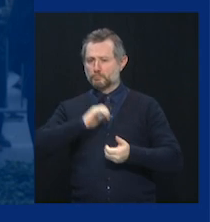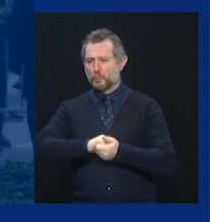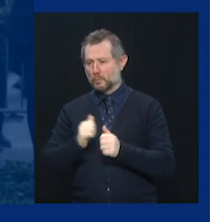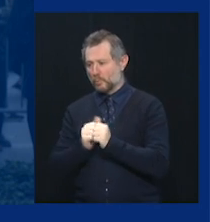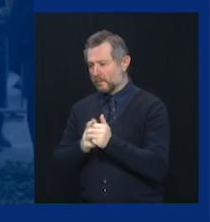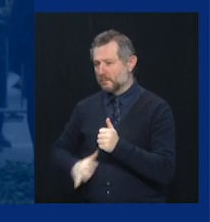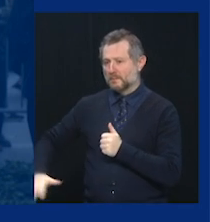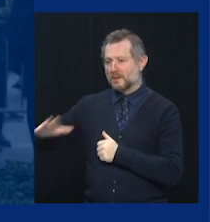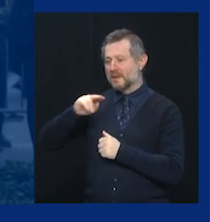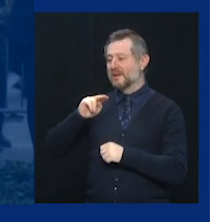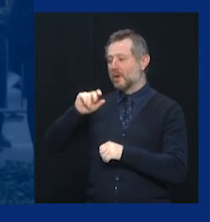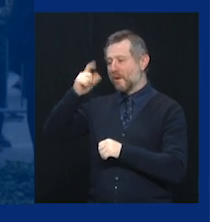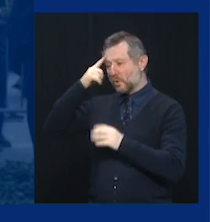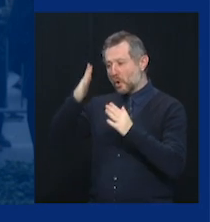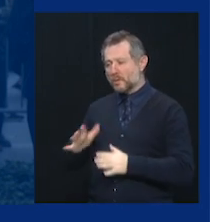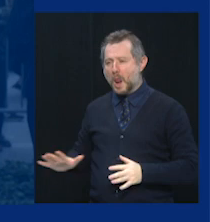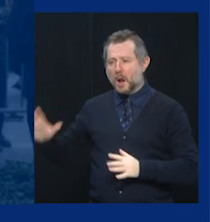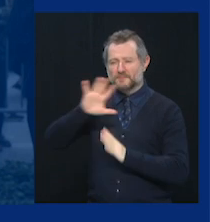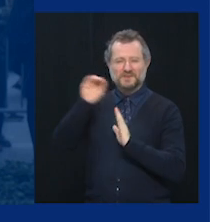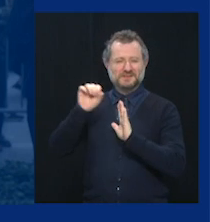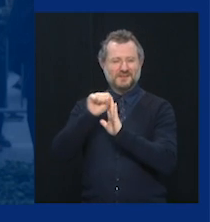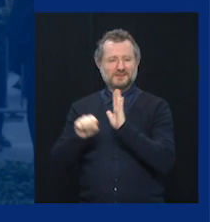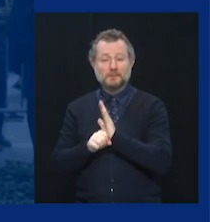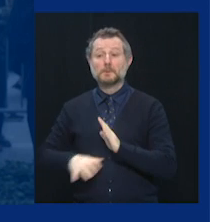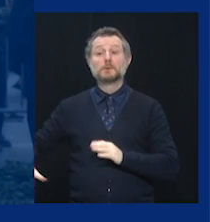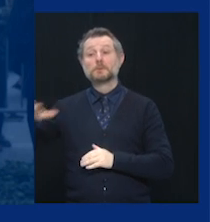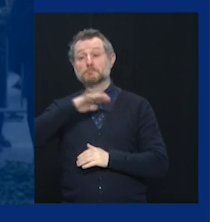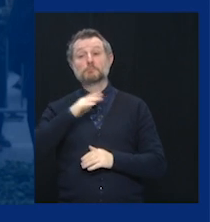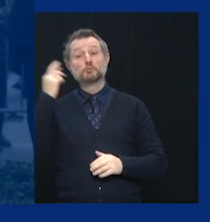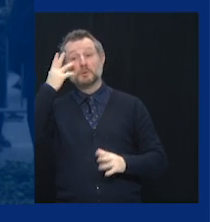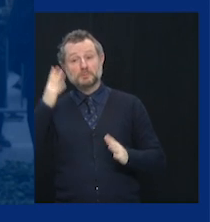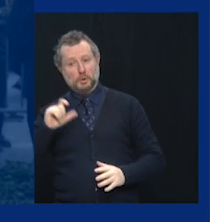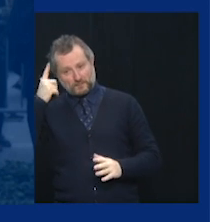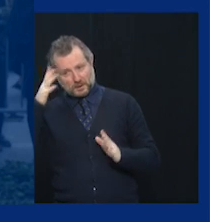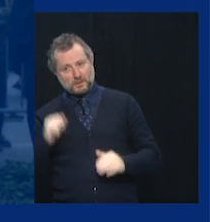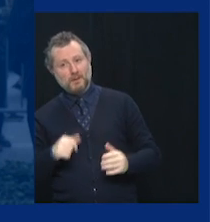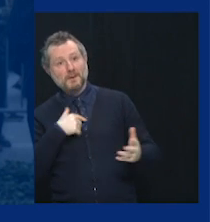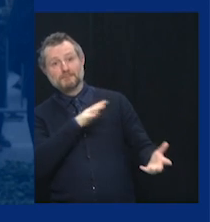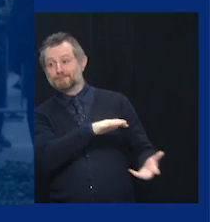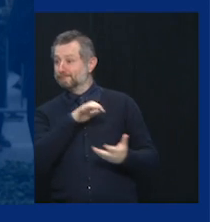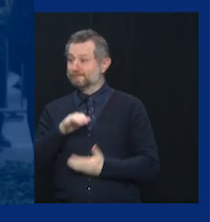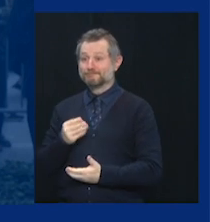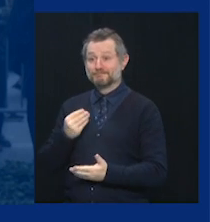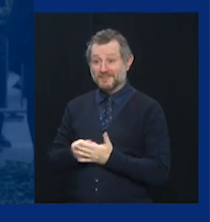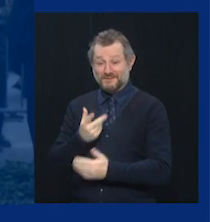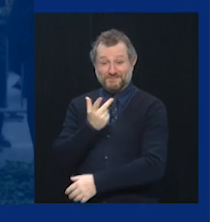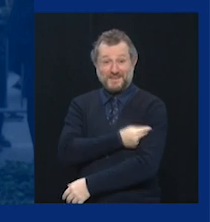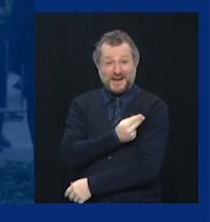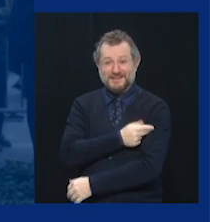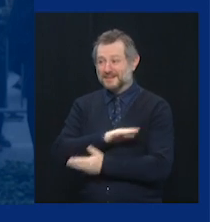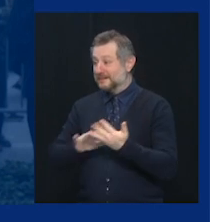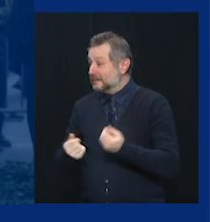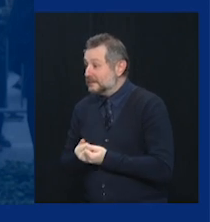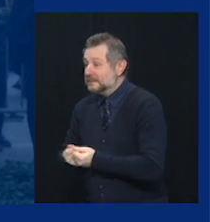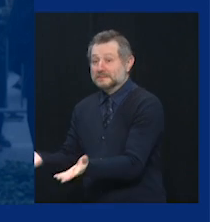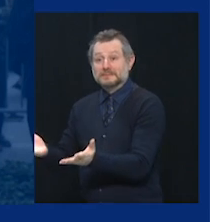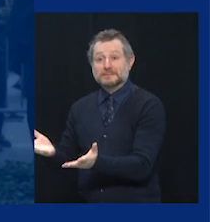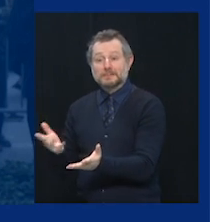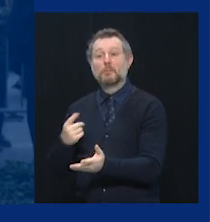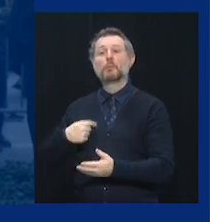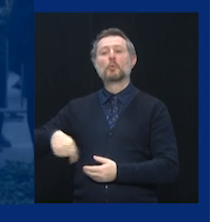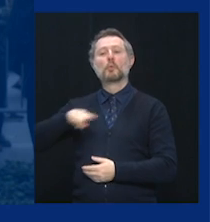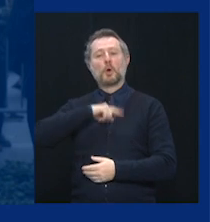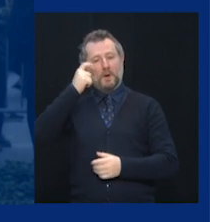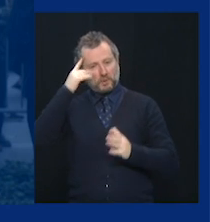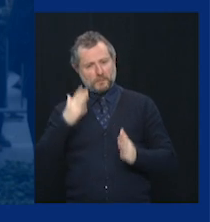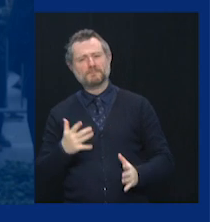who are administering this COVID vaccine. The governors are the ones who've been fighting this COVID battle.